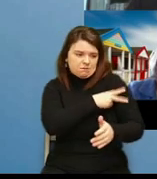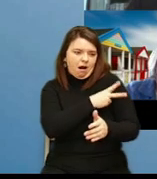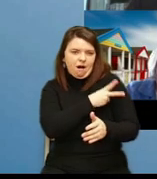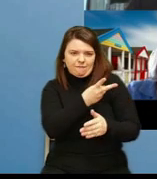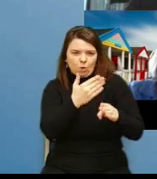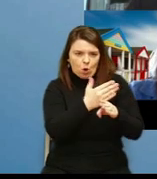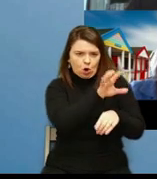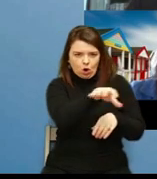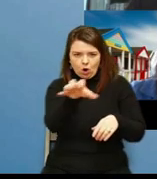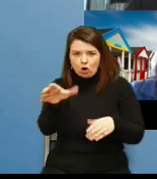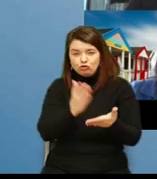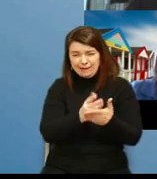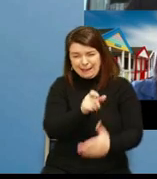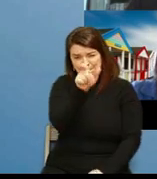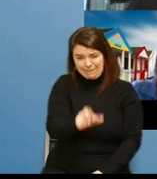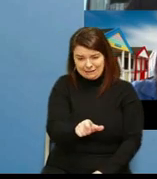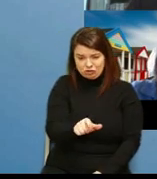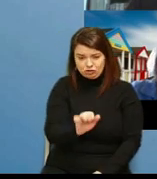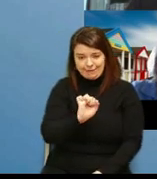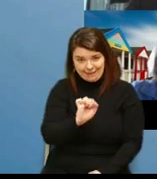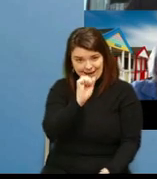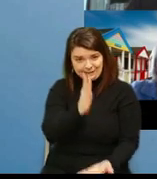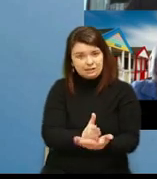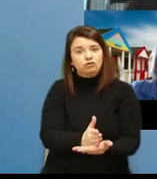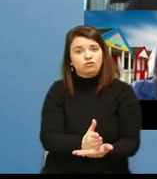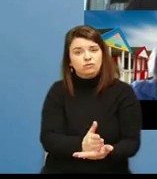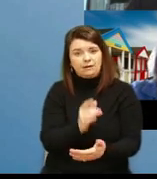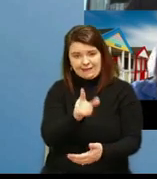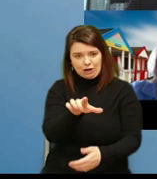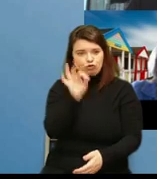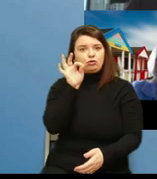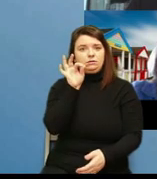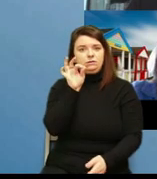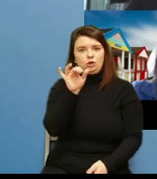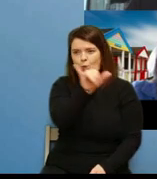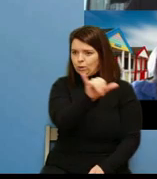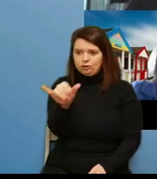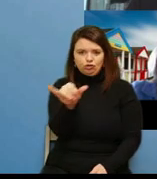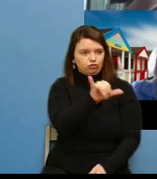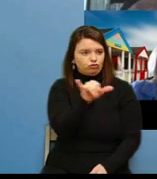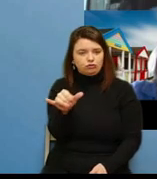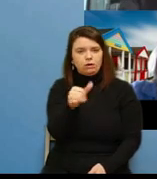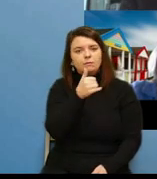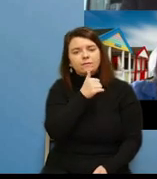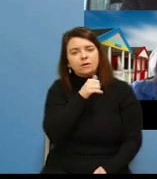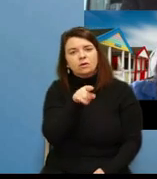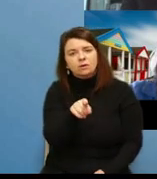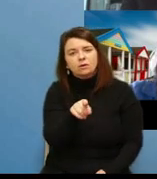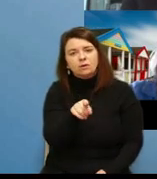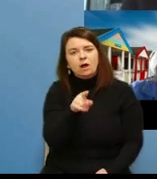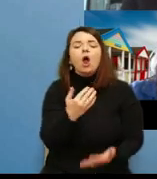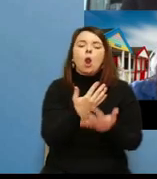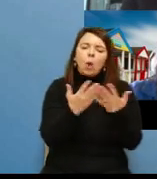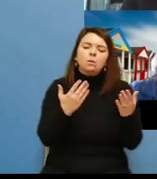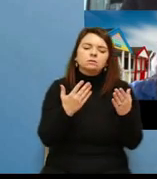and colleagues in general practice, I think, would agree with me, is patient choice, and giving patients what